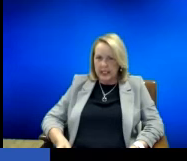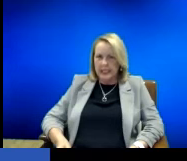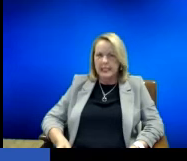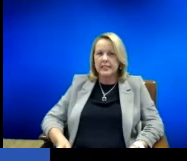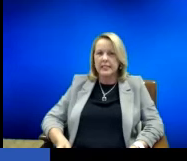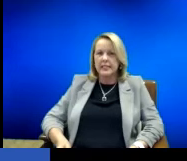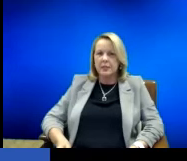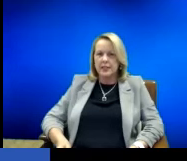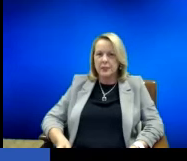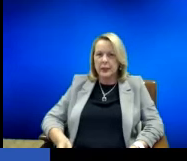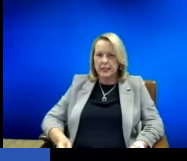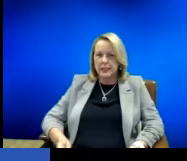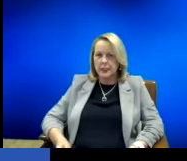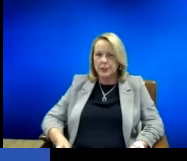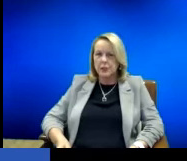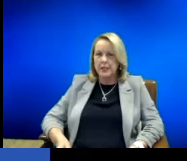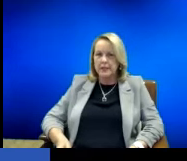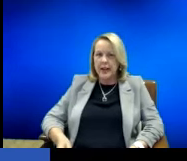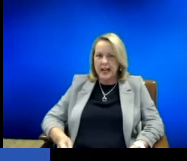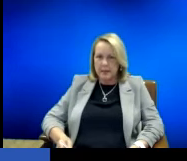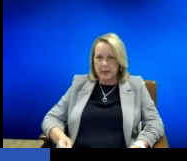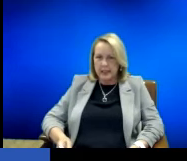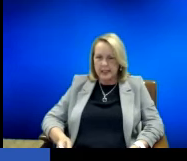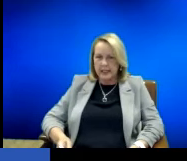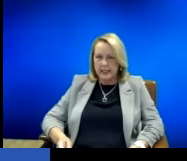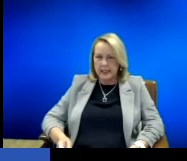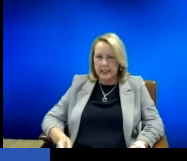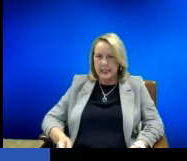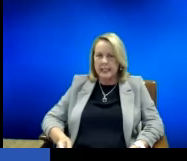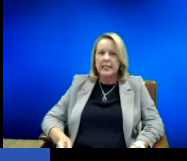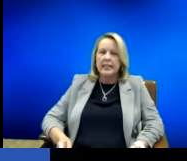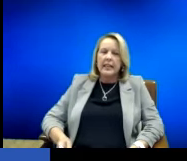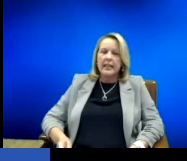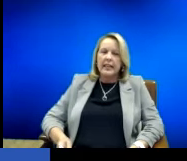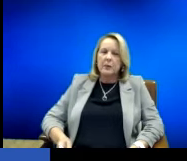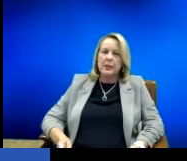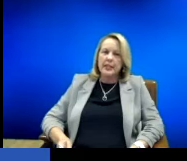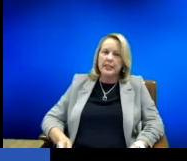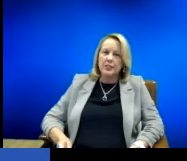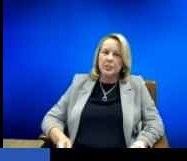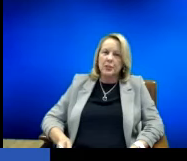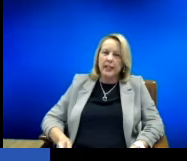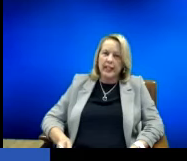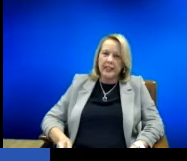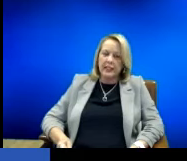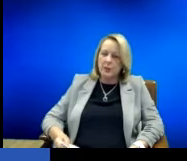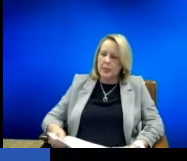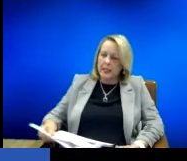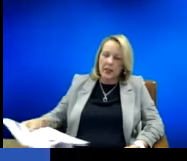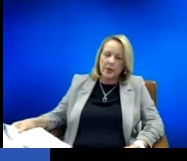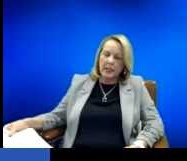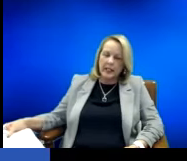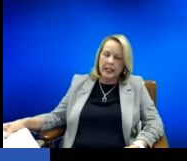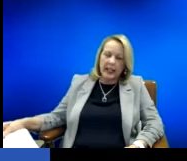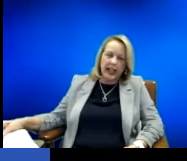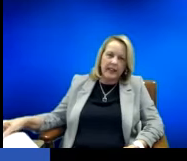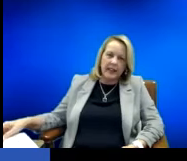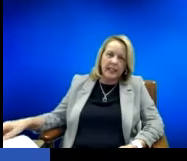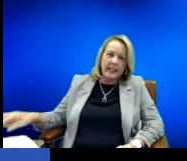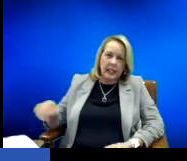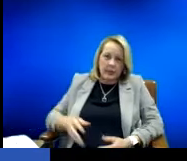business days. Electronic transfers 3 to 5 business days. One thing that you can do, we don't